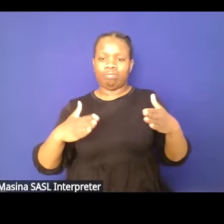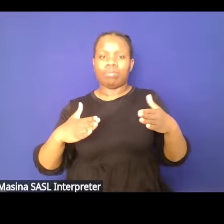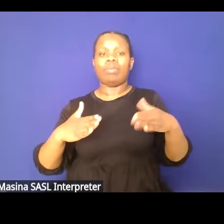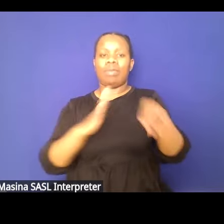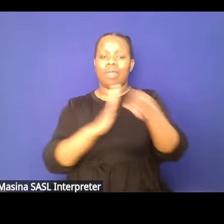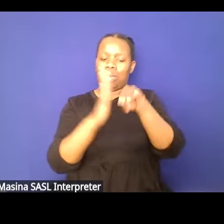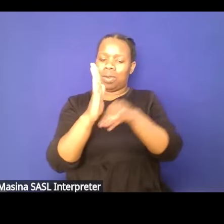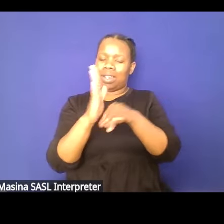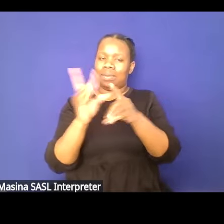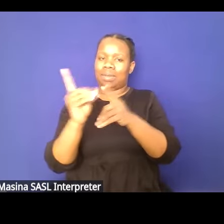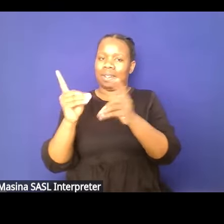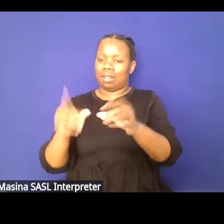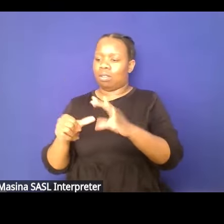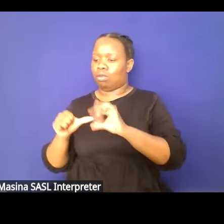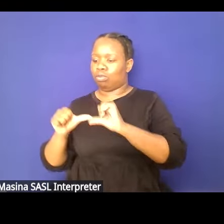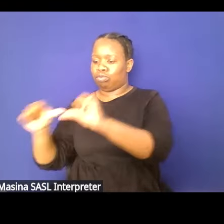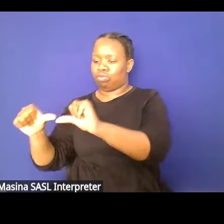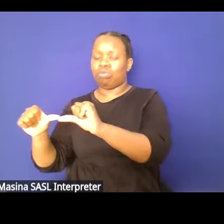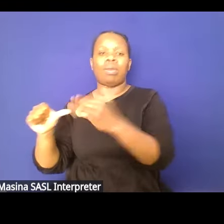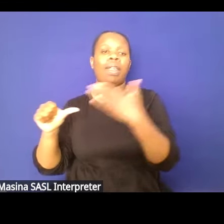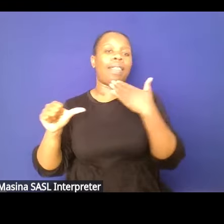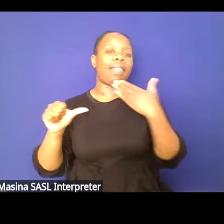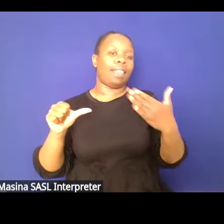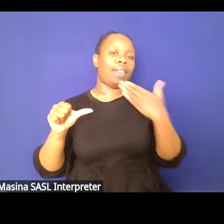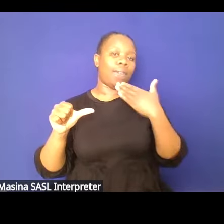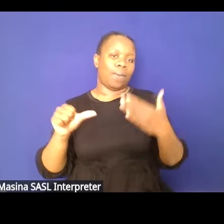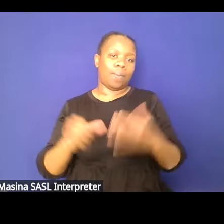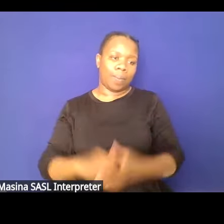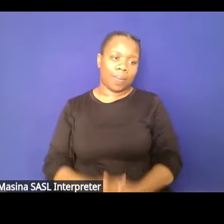you. Thank you.